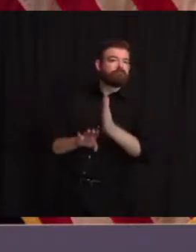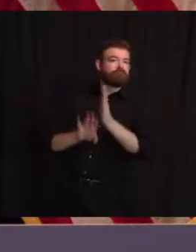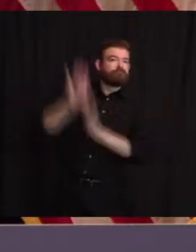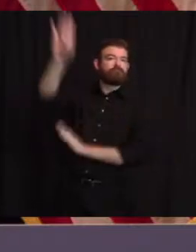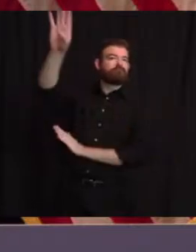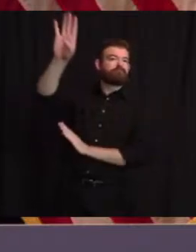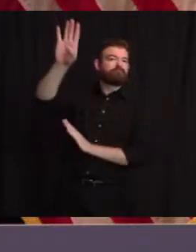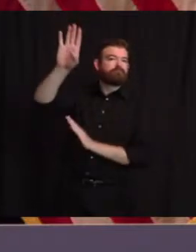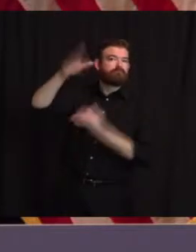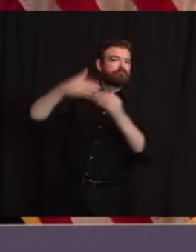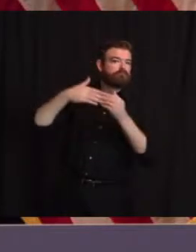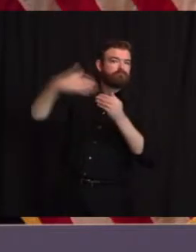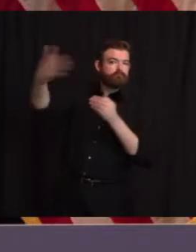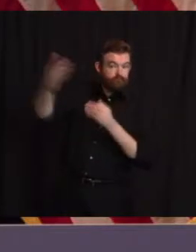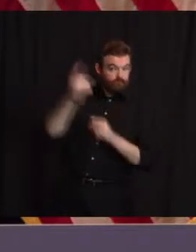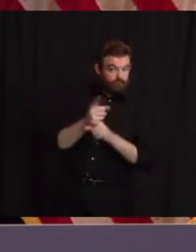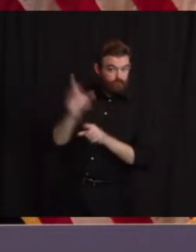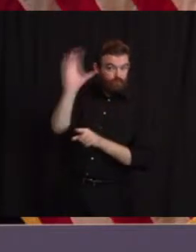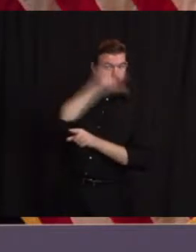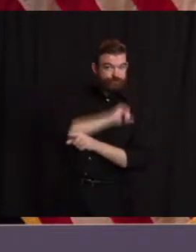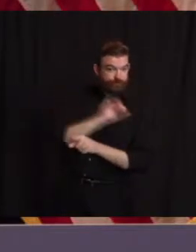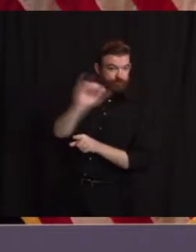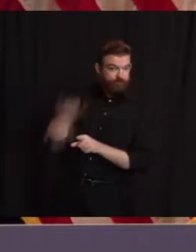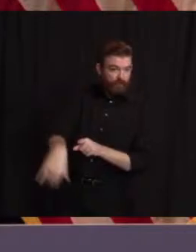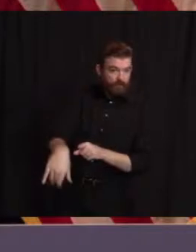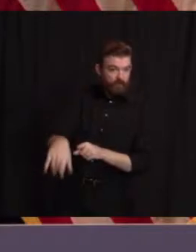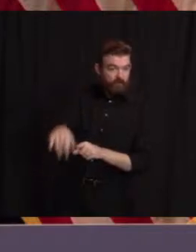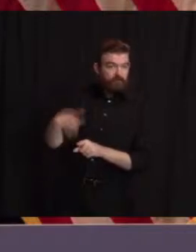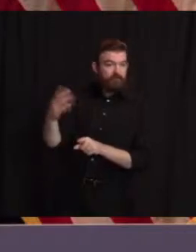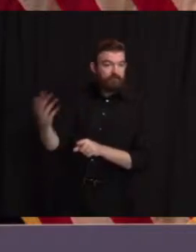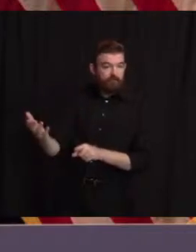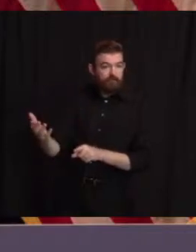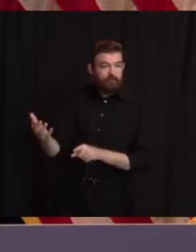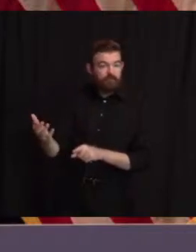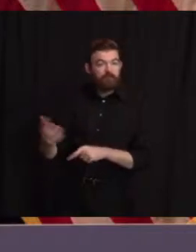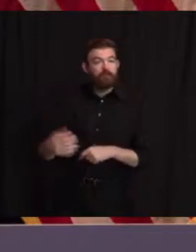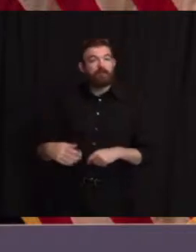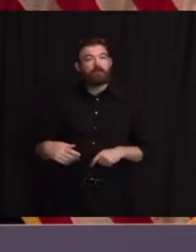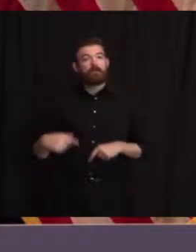Since health officials and models are projecting there will be a second